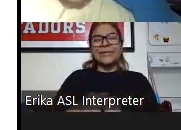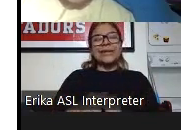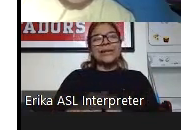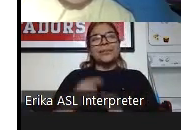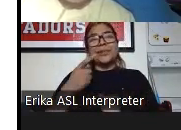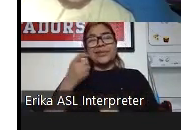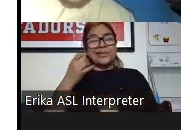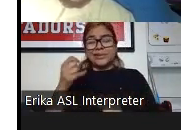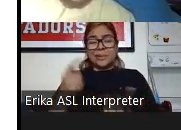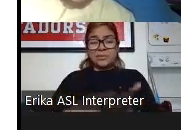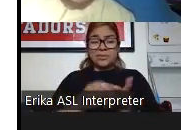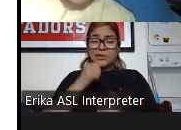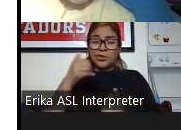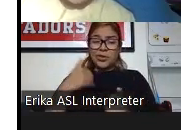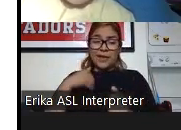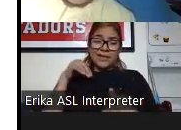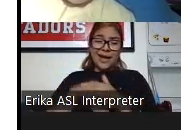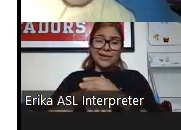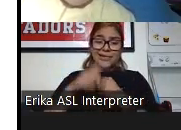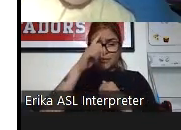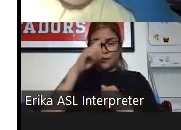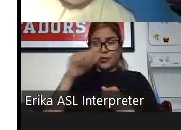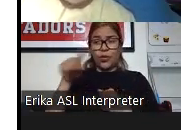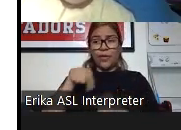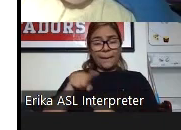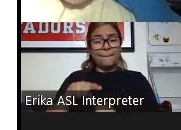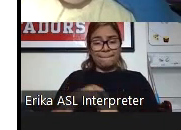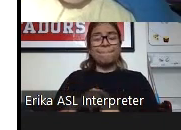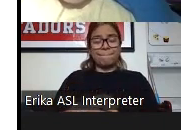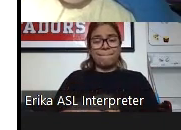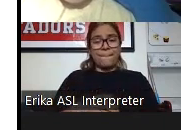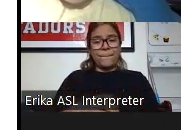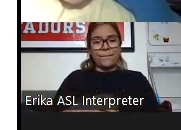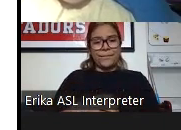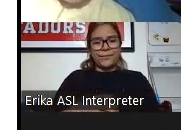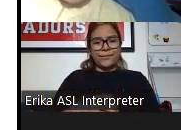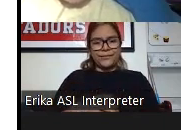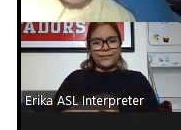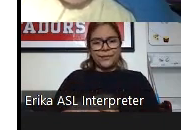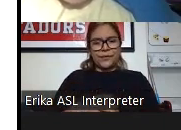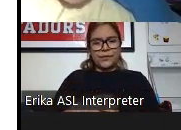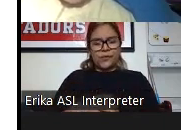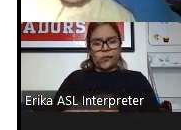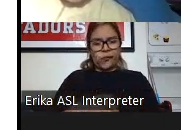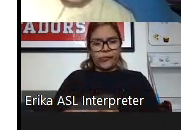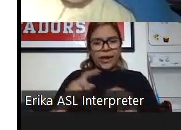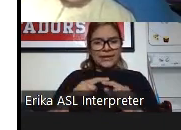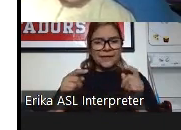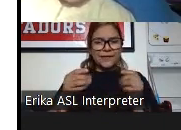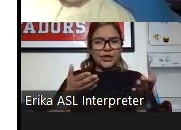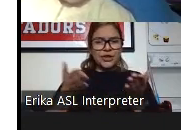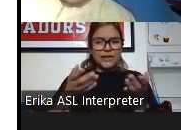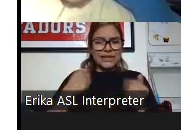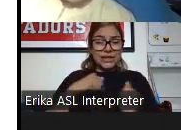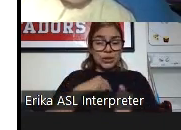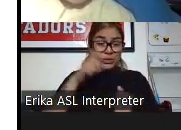people with disabilities and seniors, and high financial costs for paratransit services. The Master